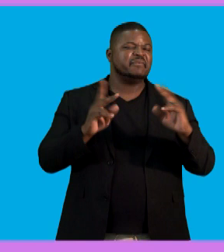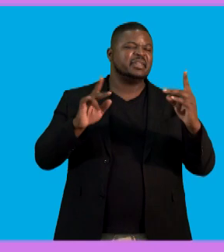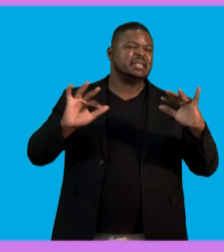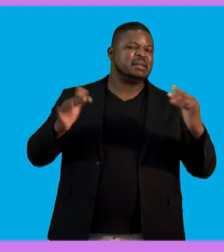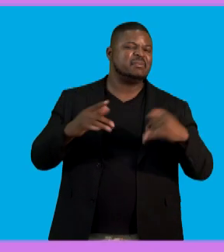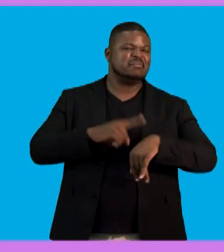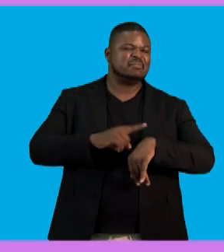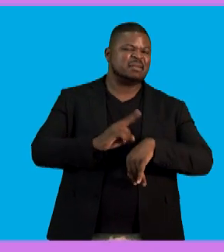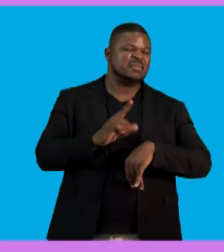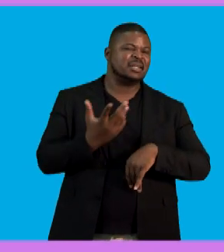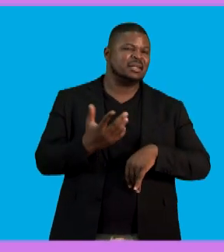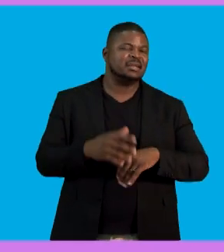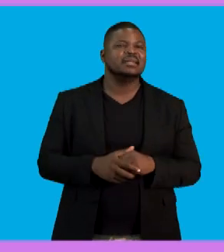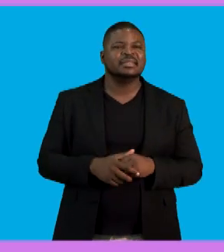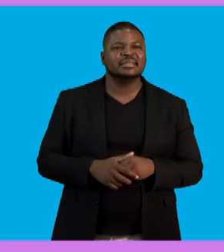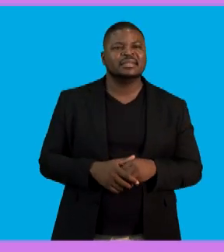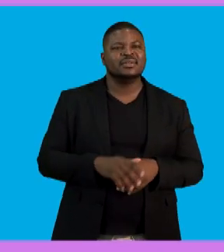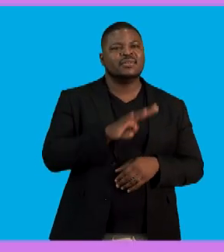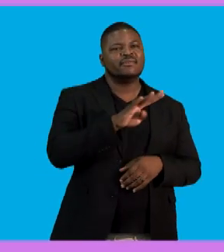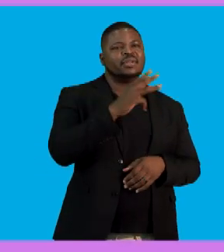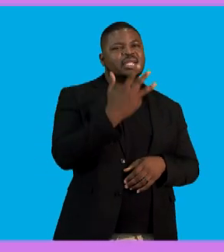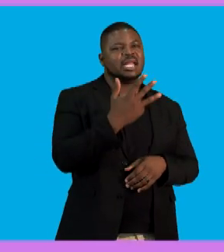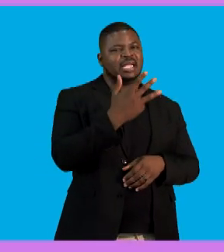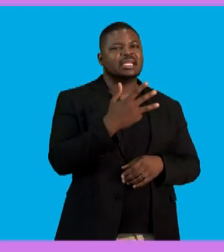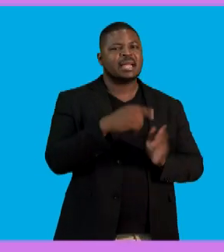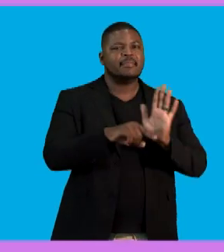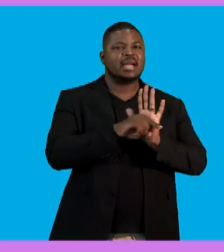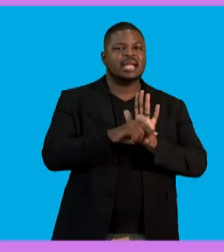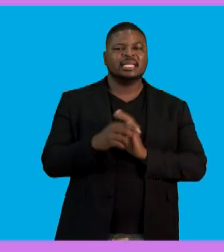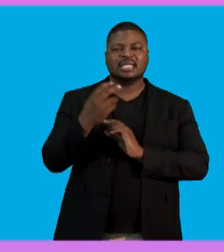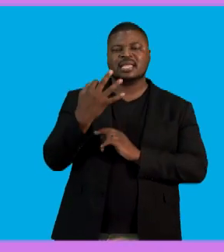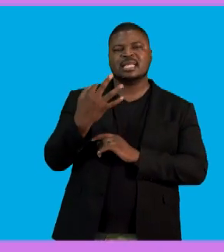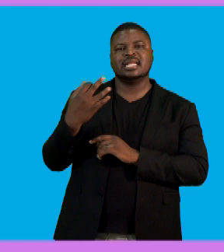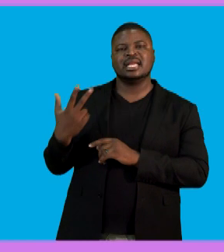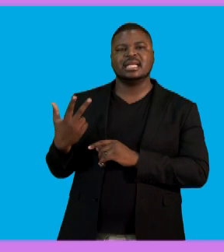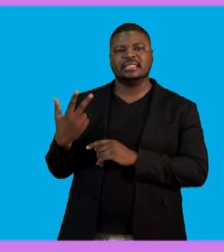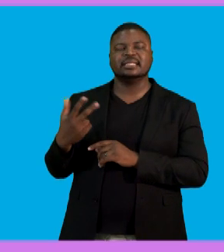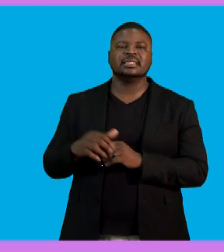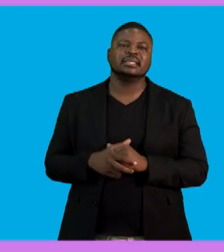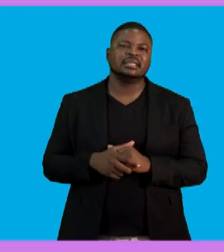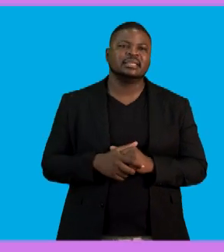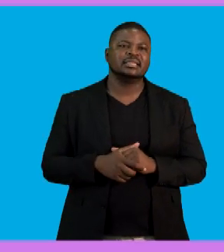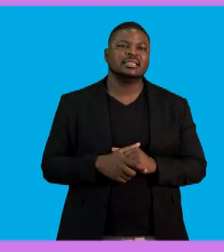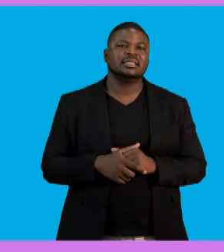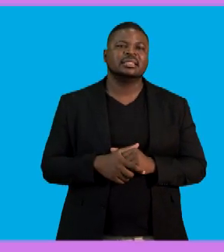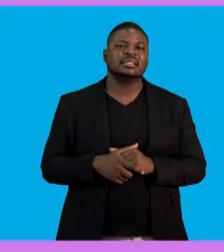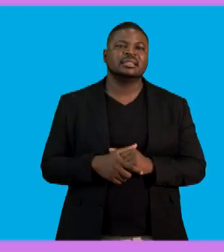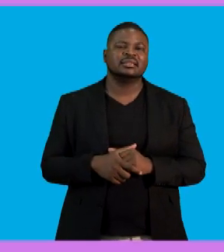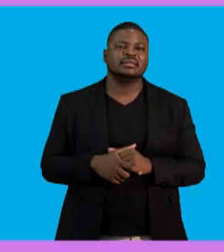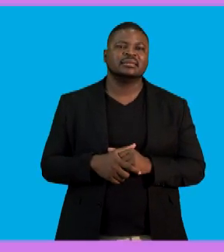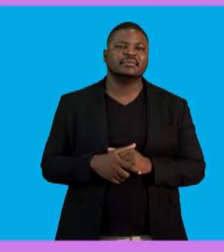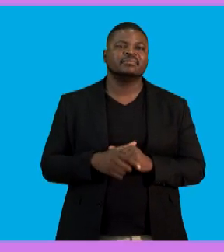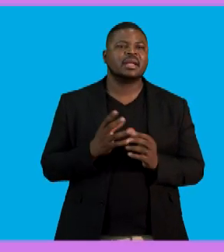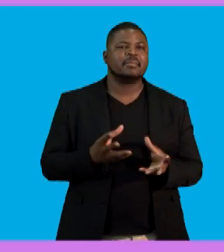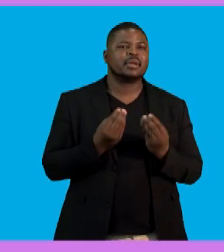is the difference between their times? So it means we're going to say 49 minus 38. So 49